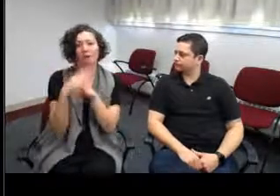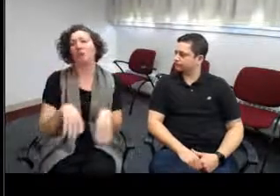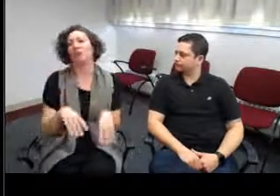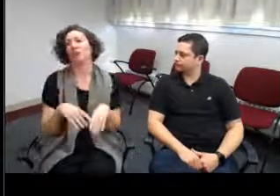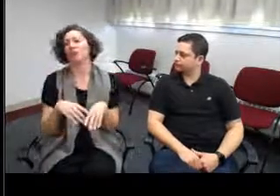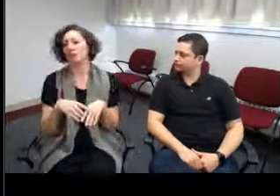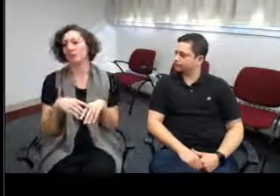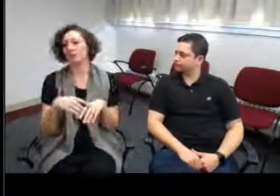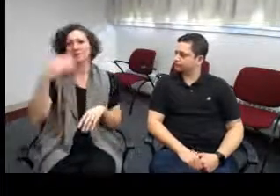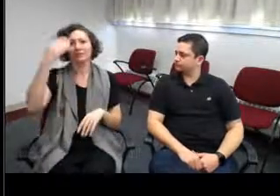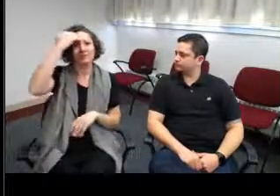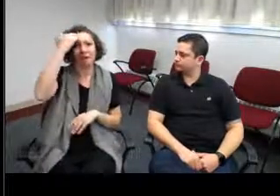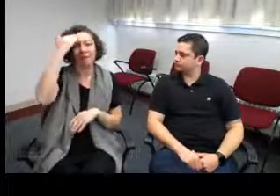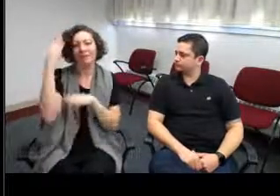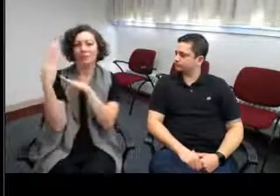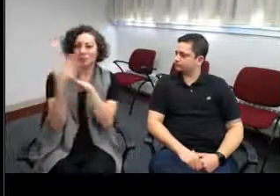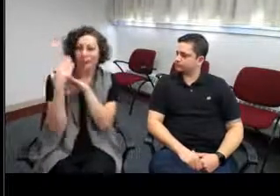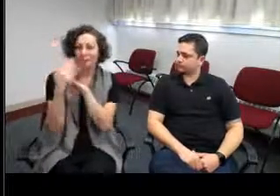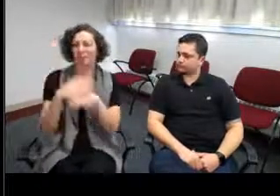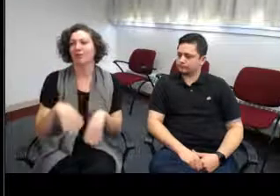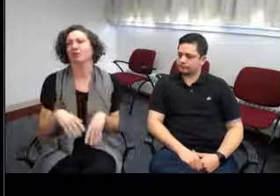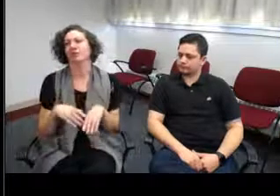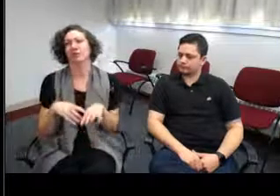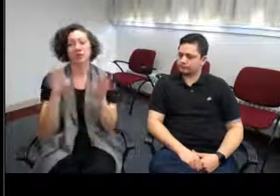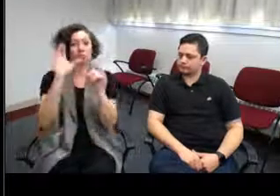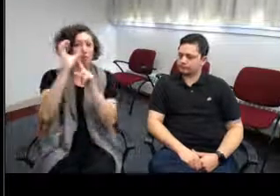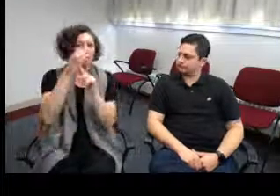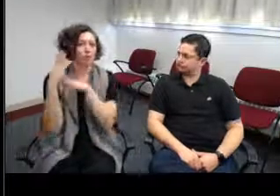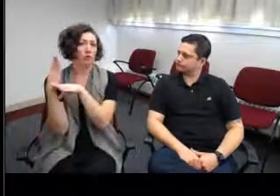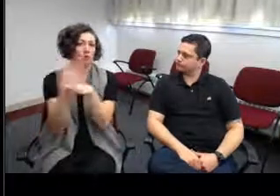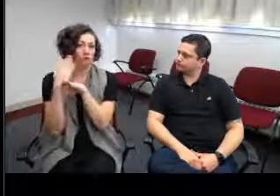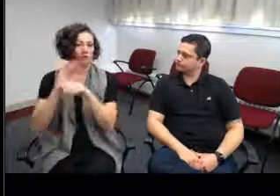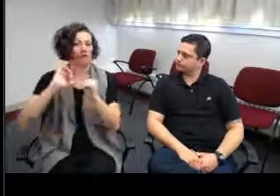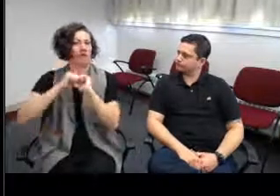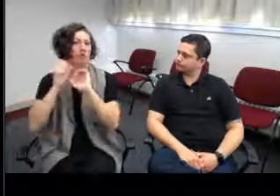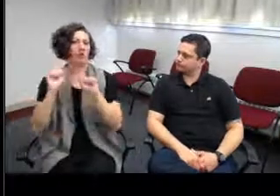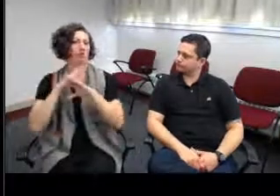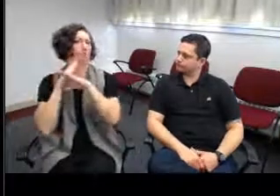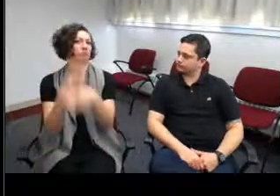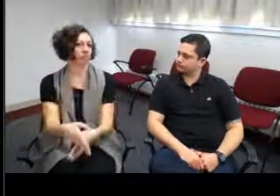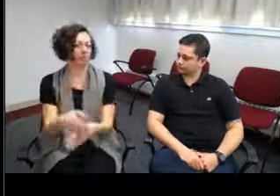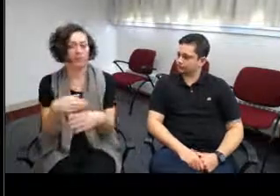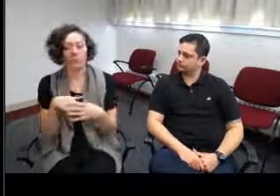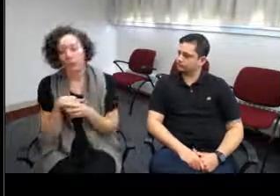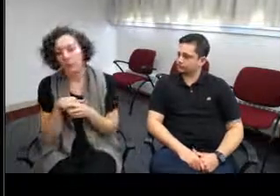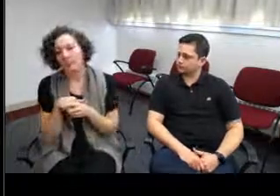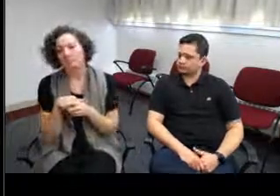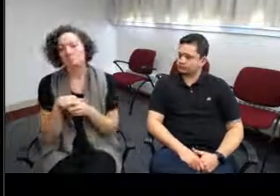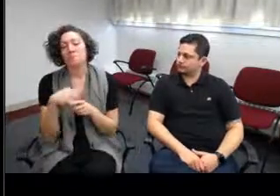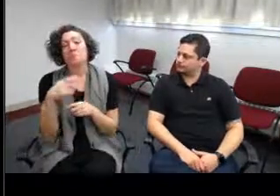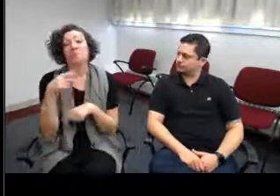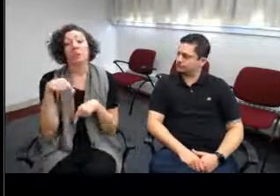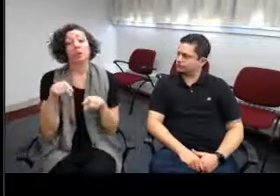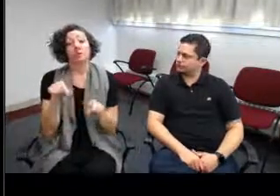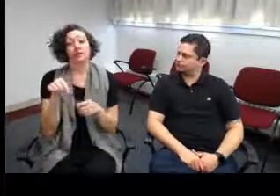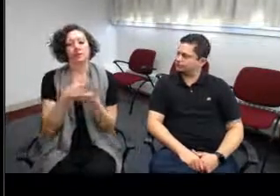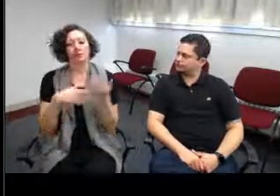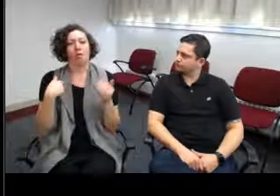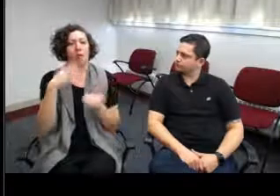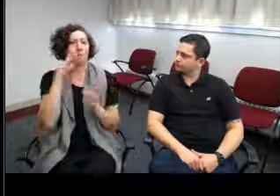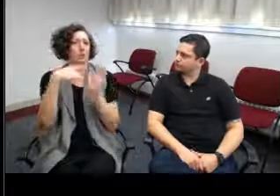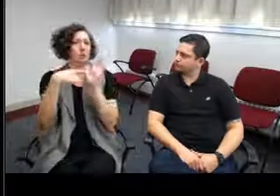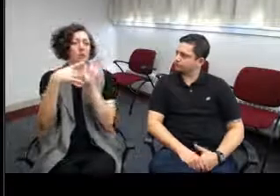described. Linguistic barriers, knowledge barriers, cultural barriers, and how we can get